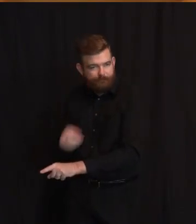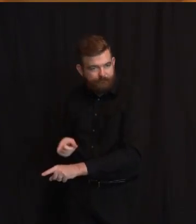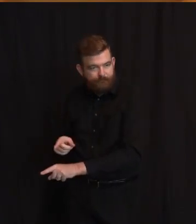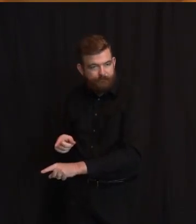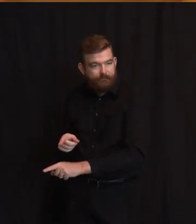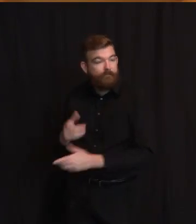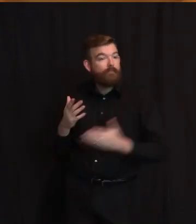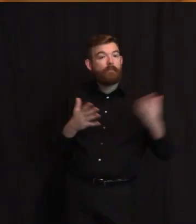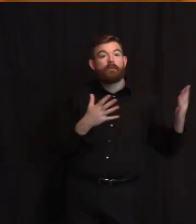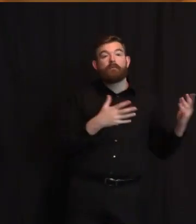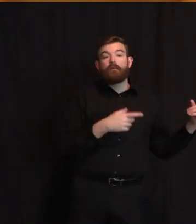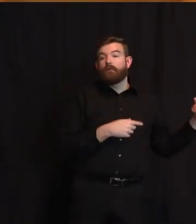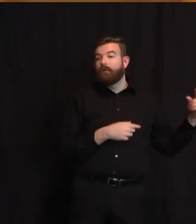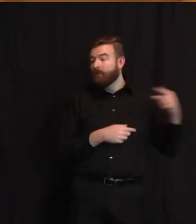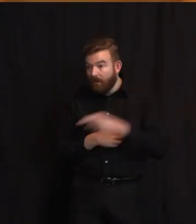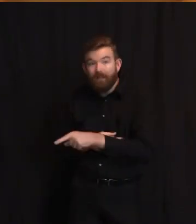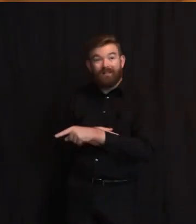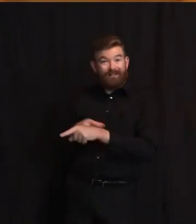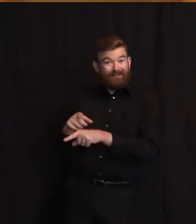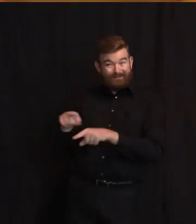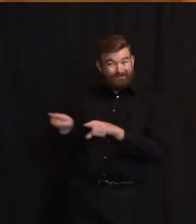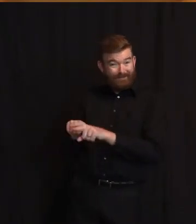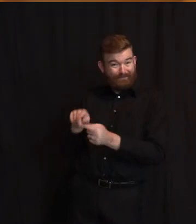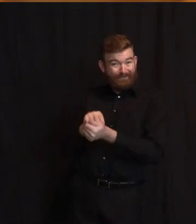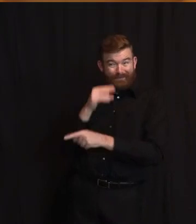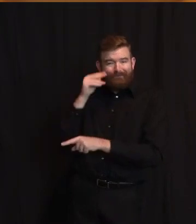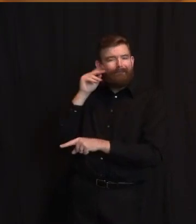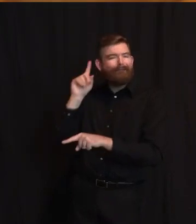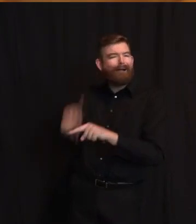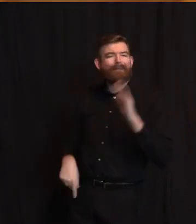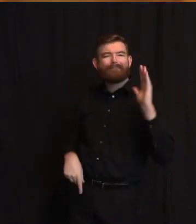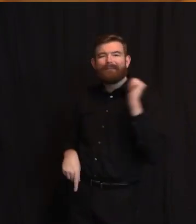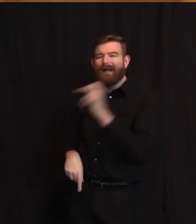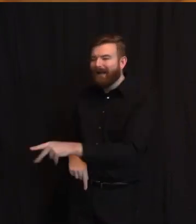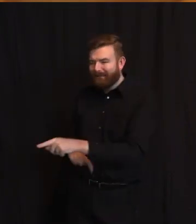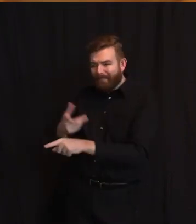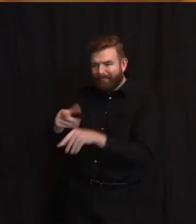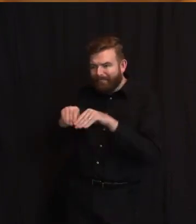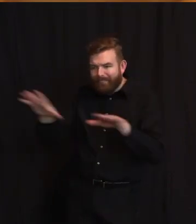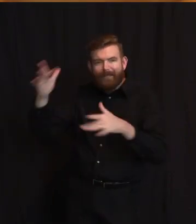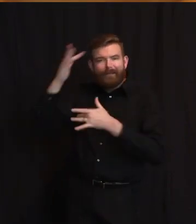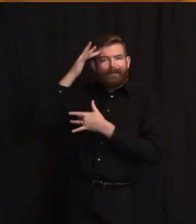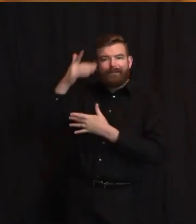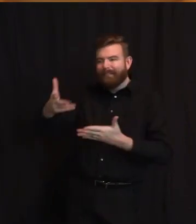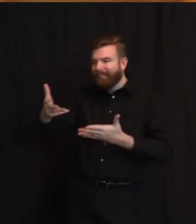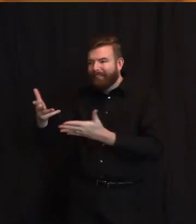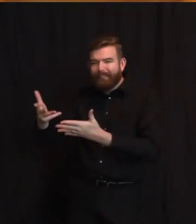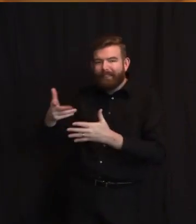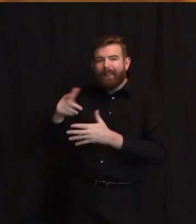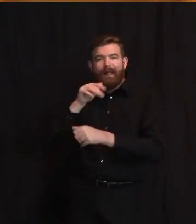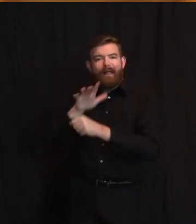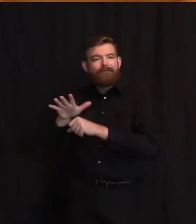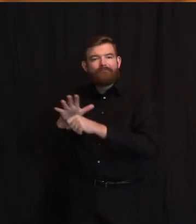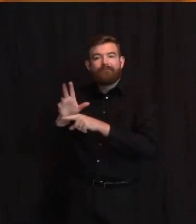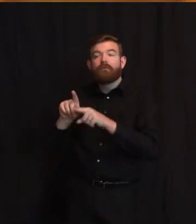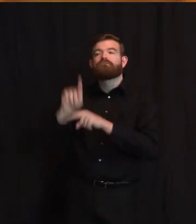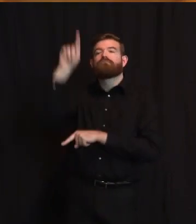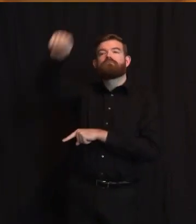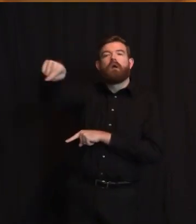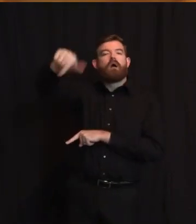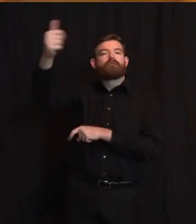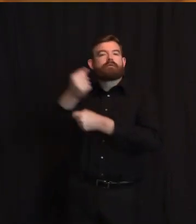or COVID facilities that are struggling to maintain infection control protocols and need a place